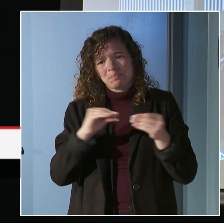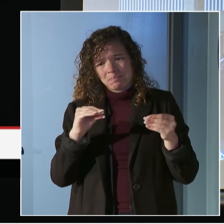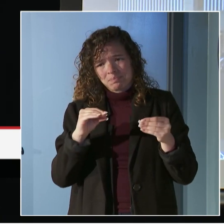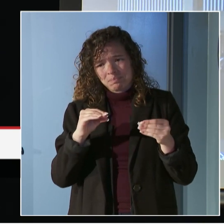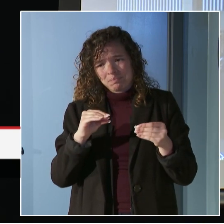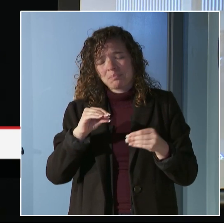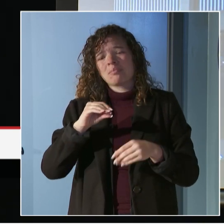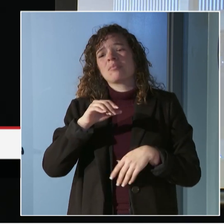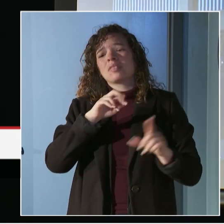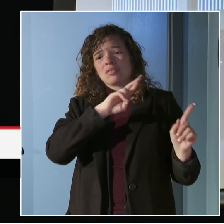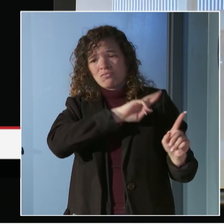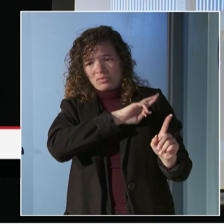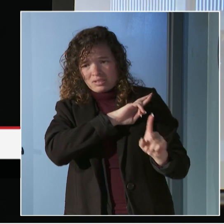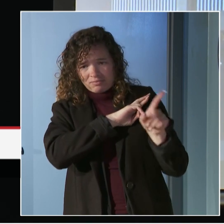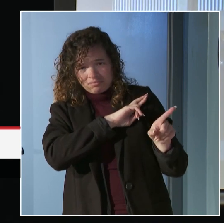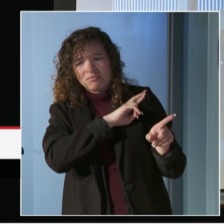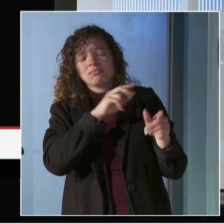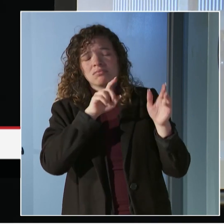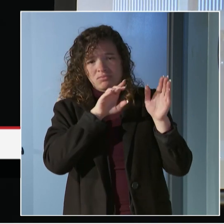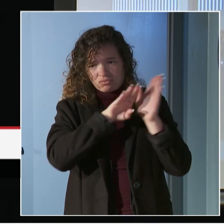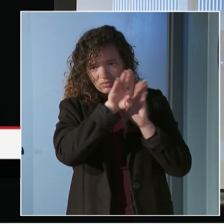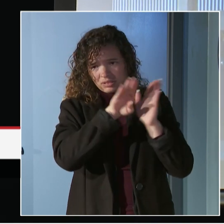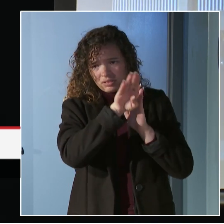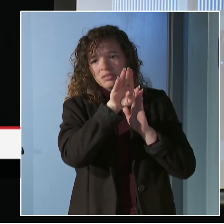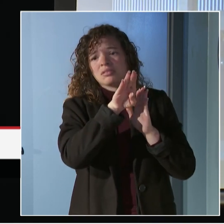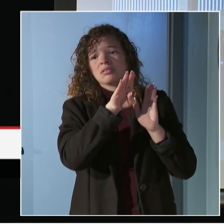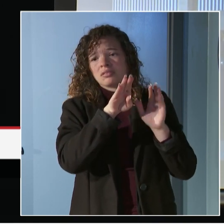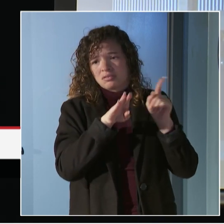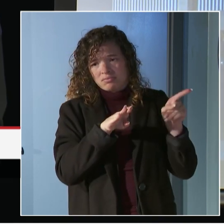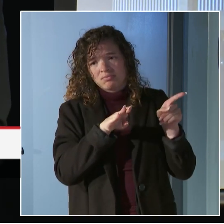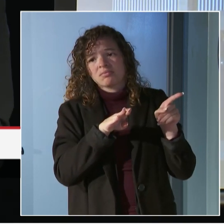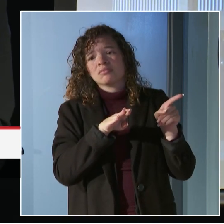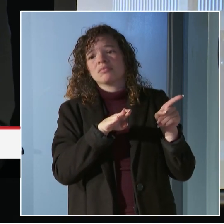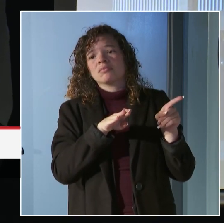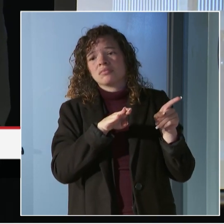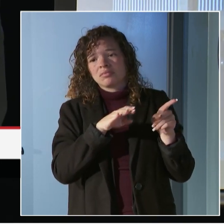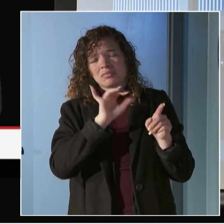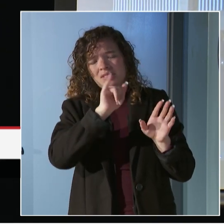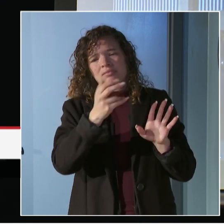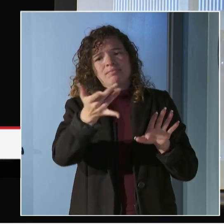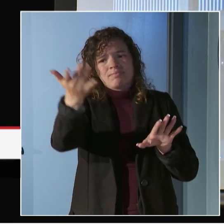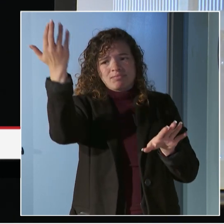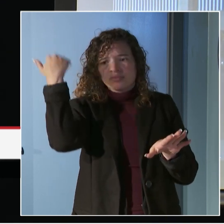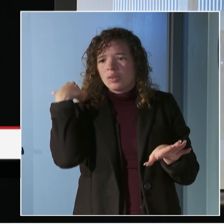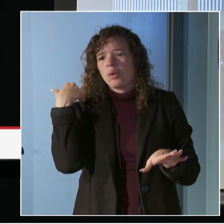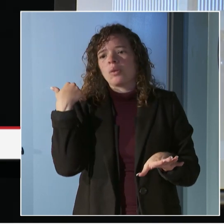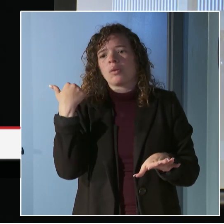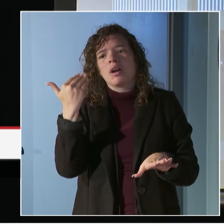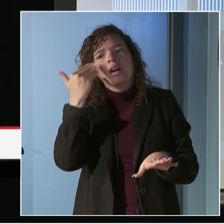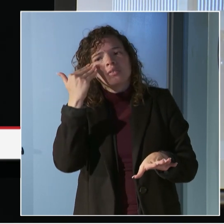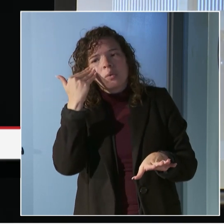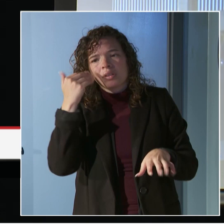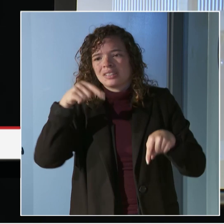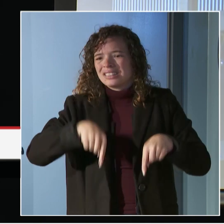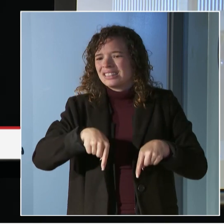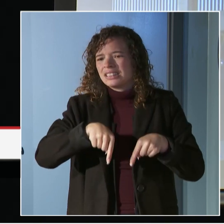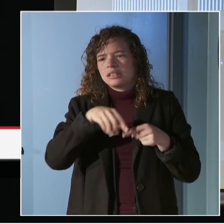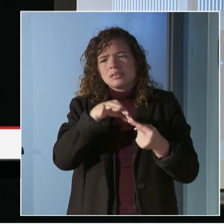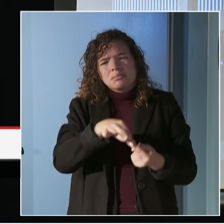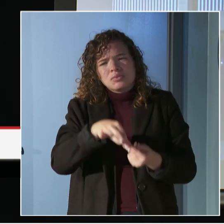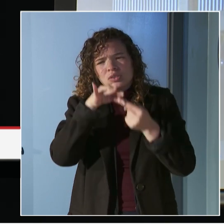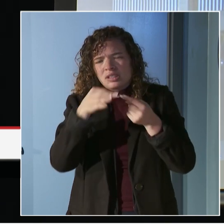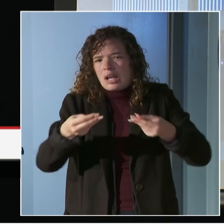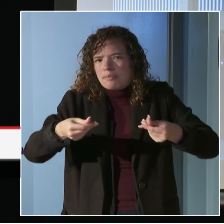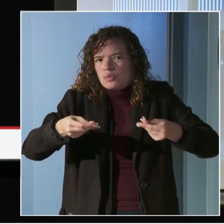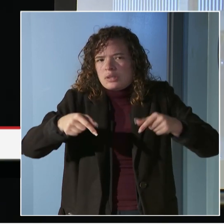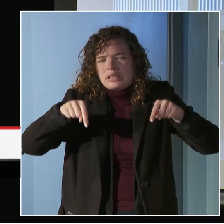days ago in 2018. This is no ordinary real estate. This property was waiting